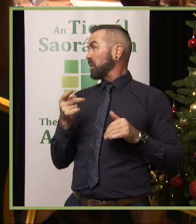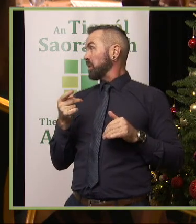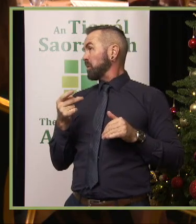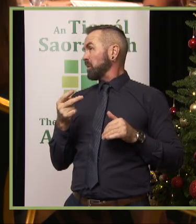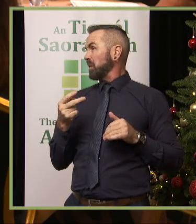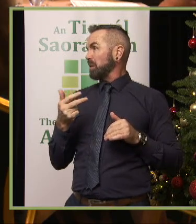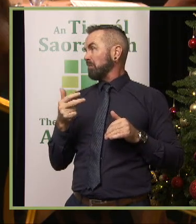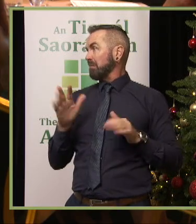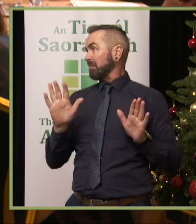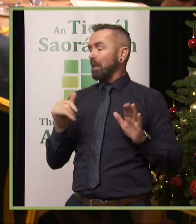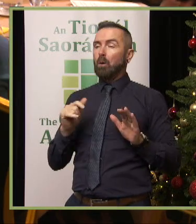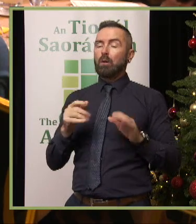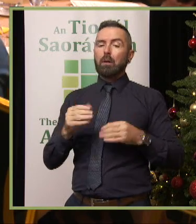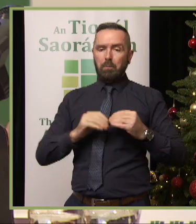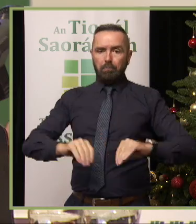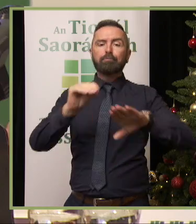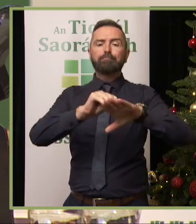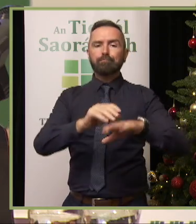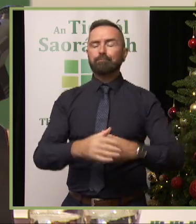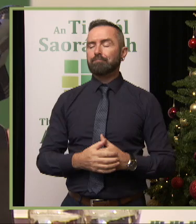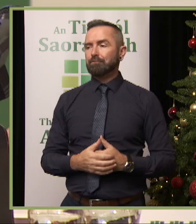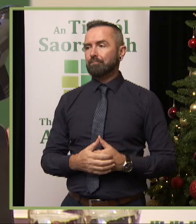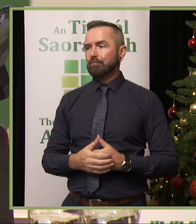Okay, it's carried then. Okay, thank you.